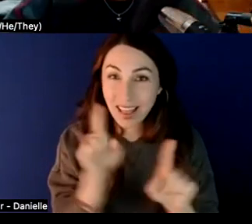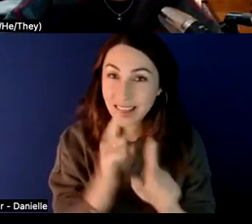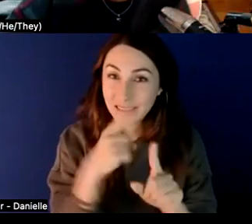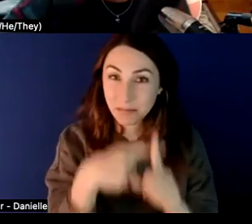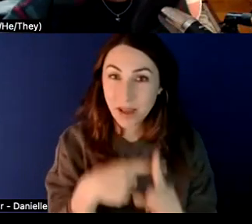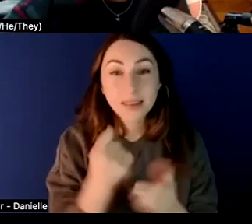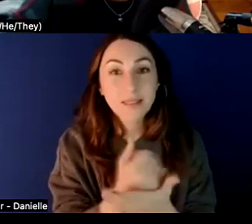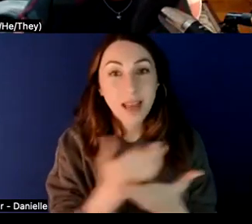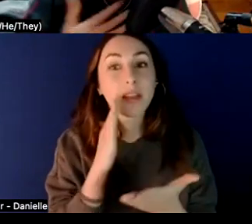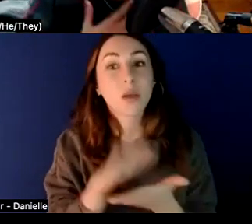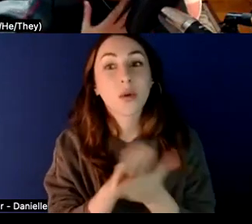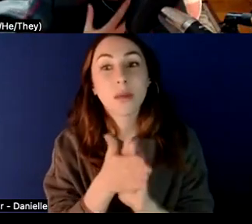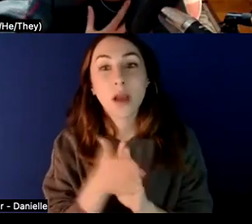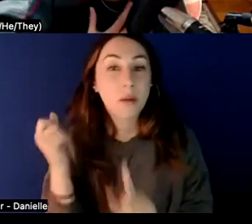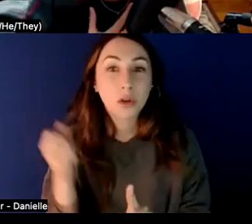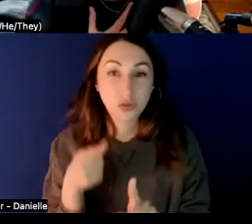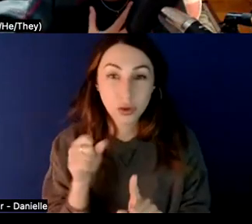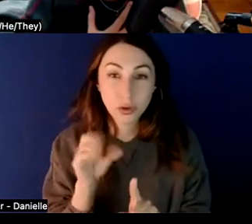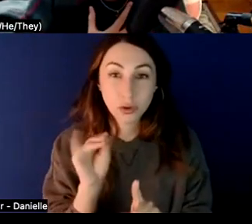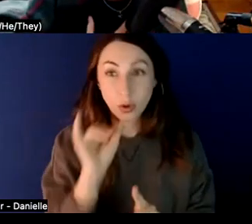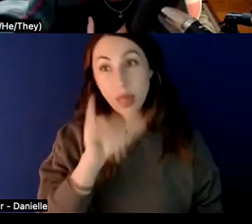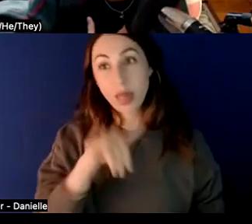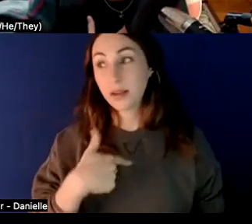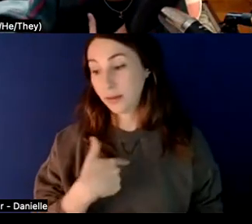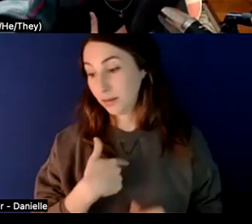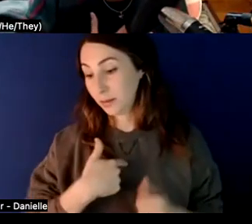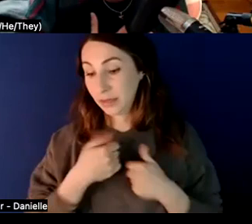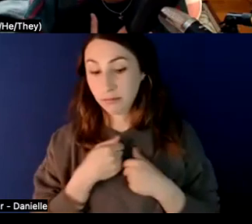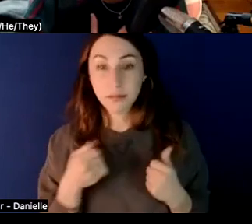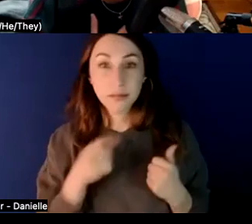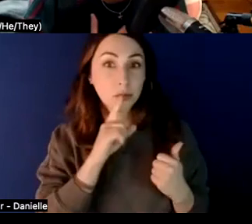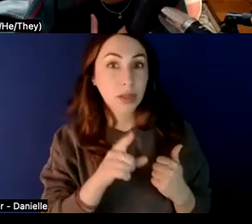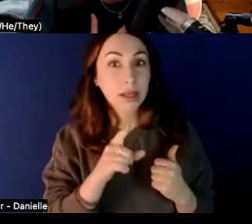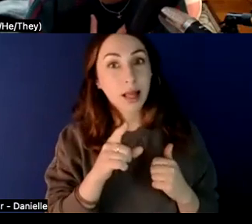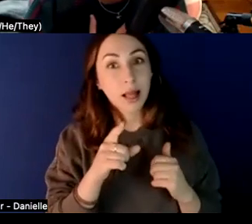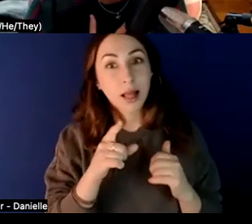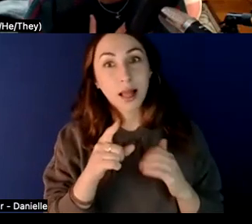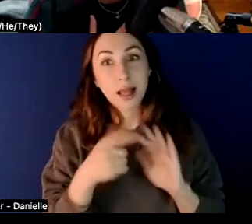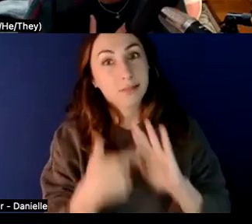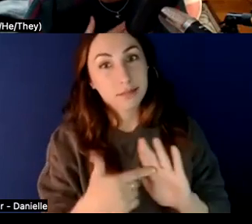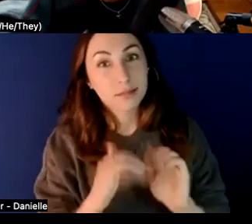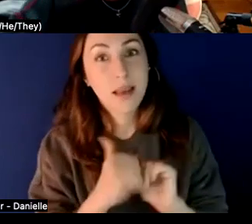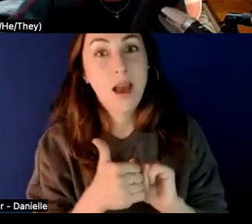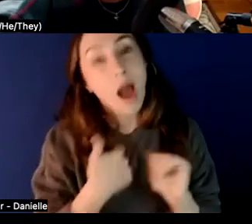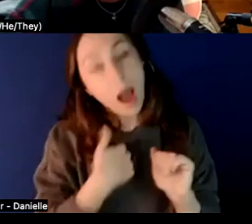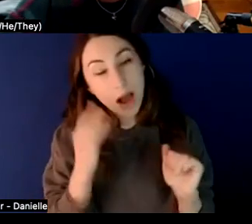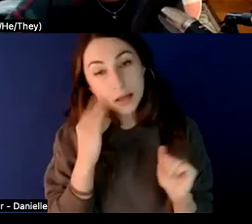trigger. So that's just me being real about like what I know, how my body and my mind experiences